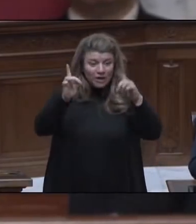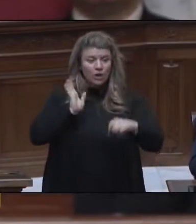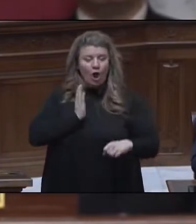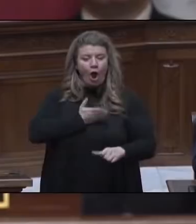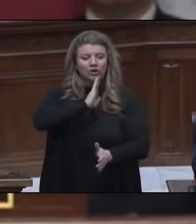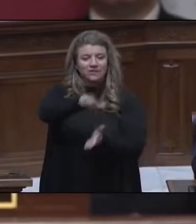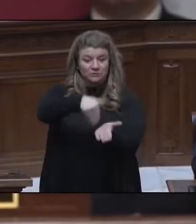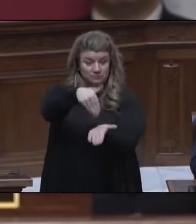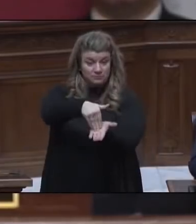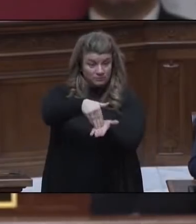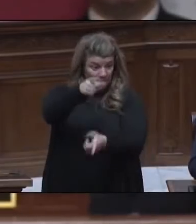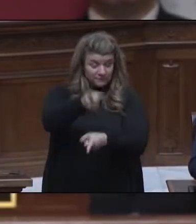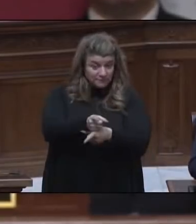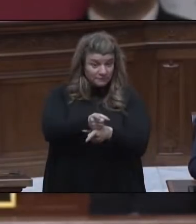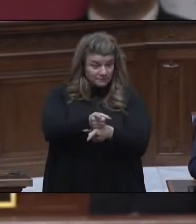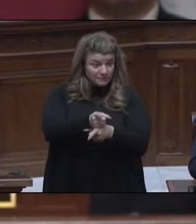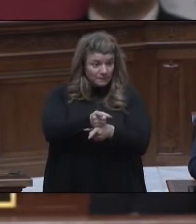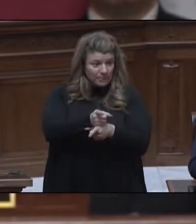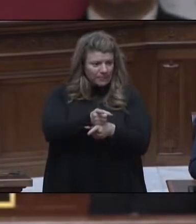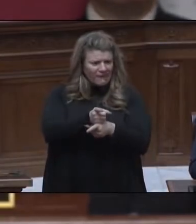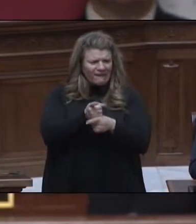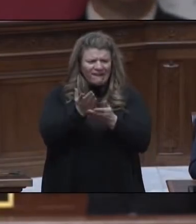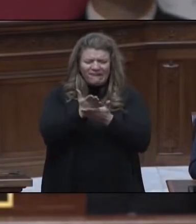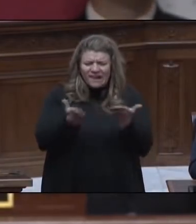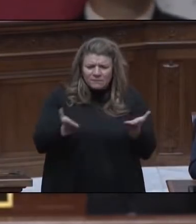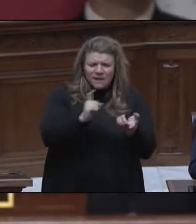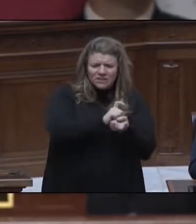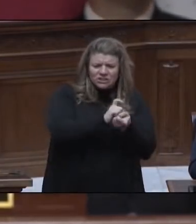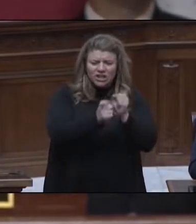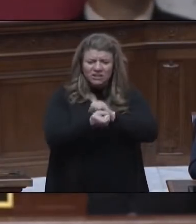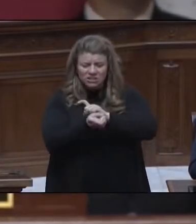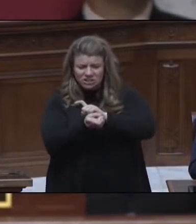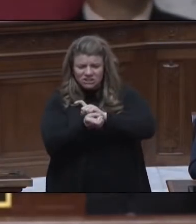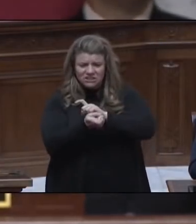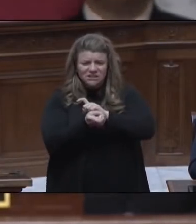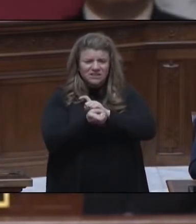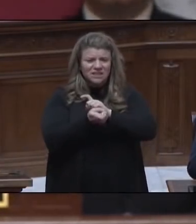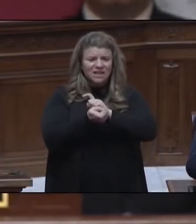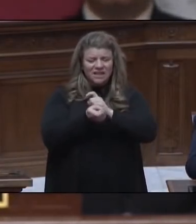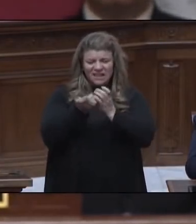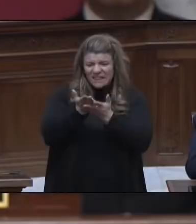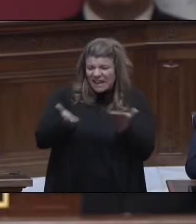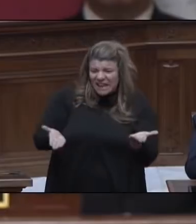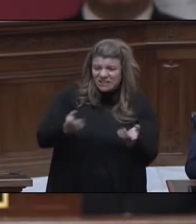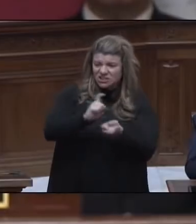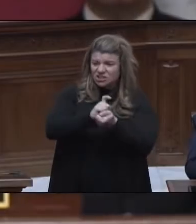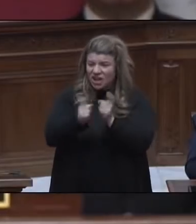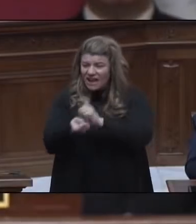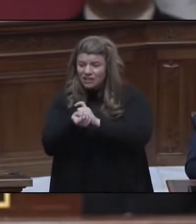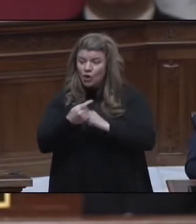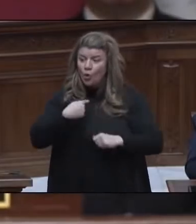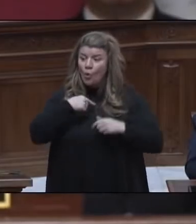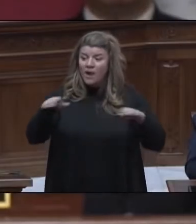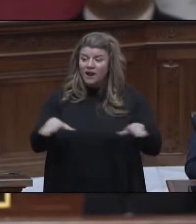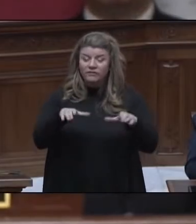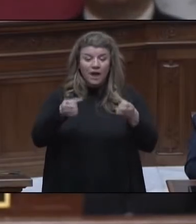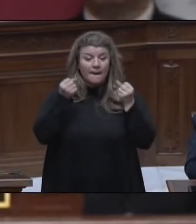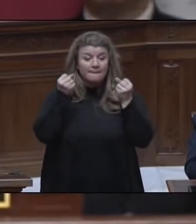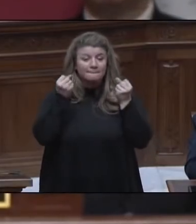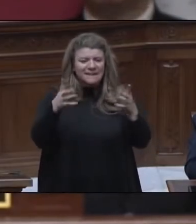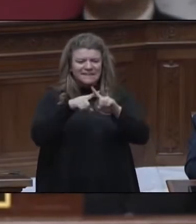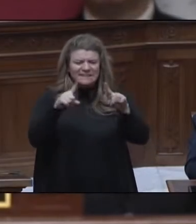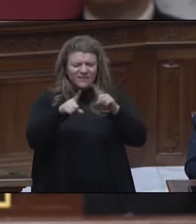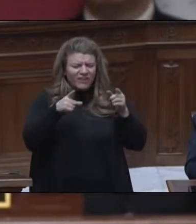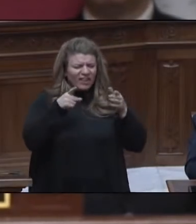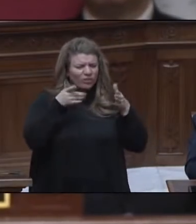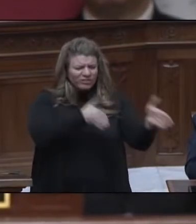not? Things started to change. Our image started to change. We have done many, many things, and we're on a journey